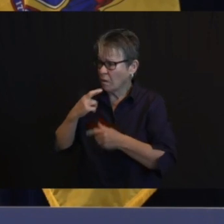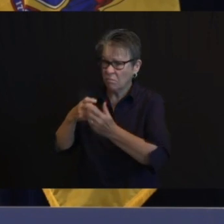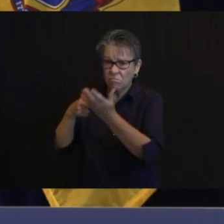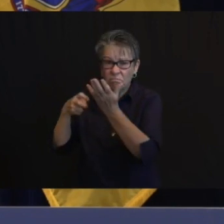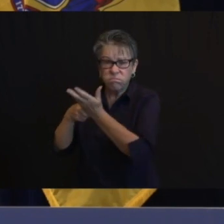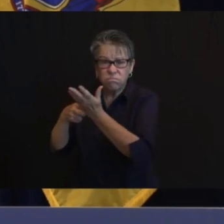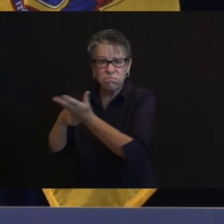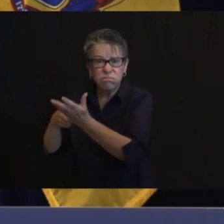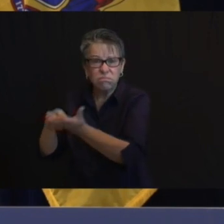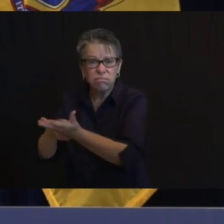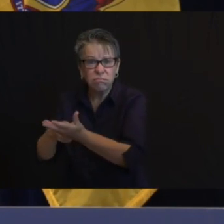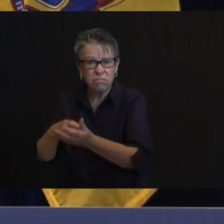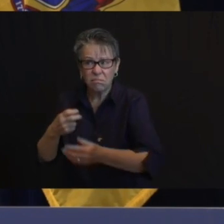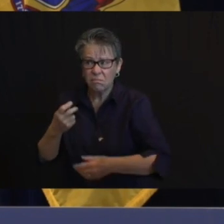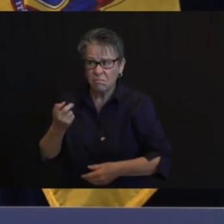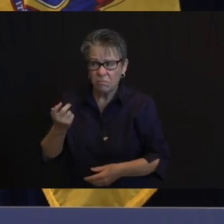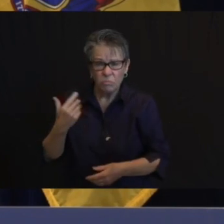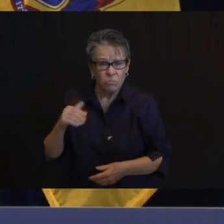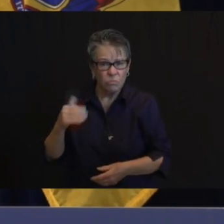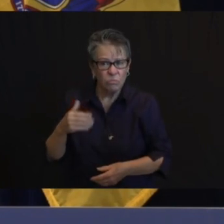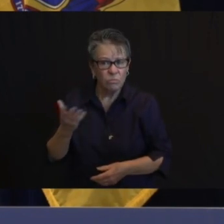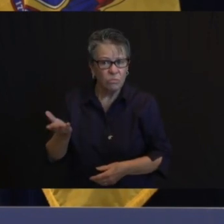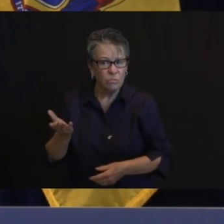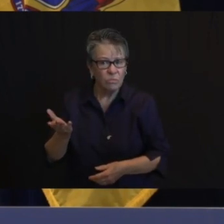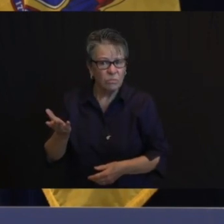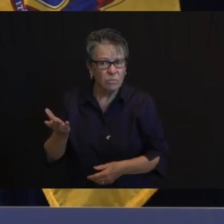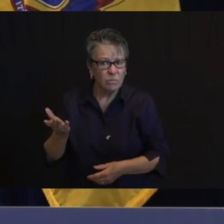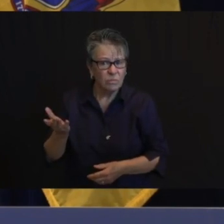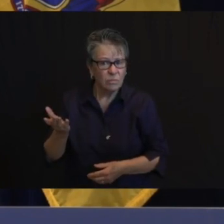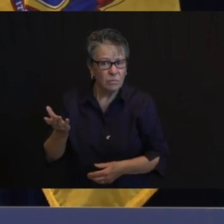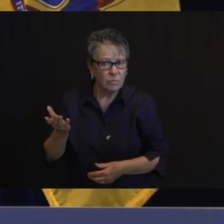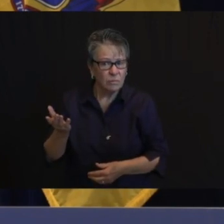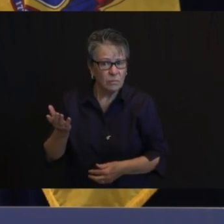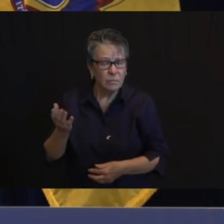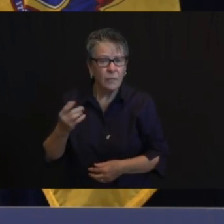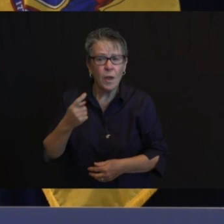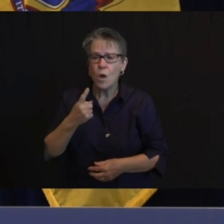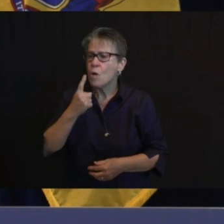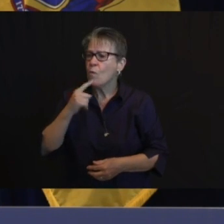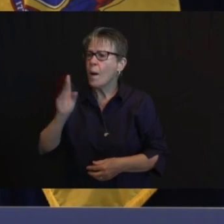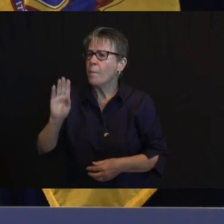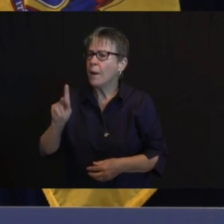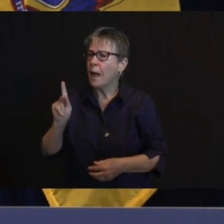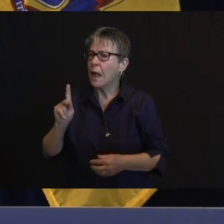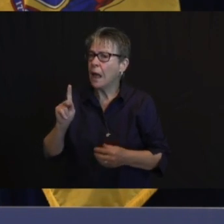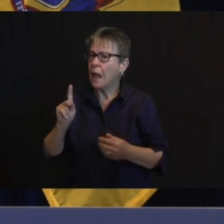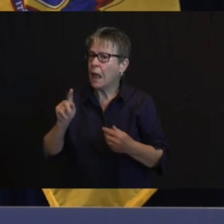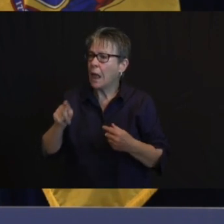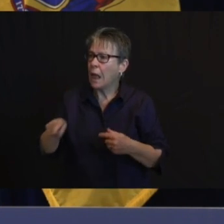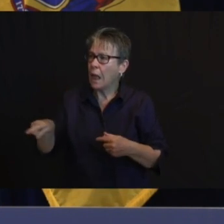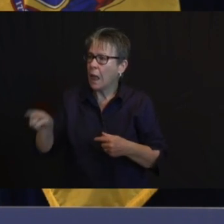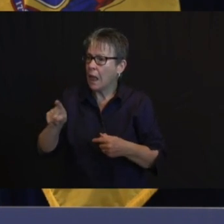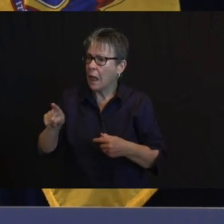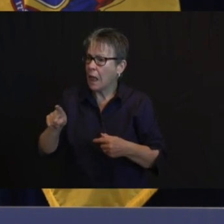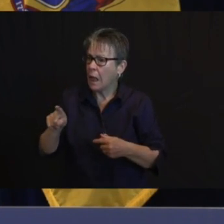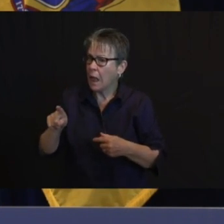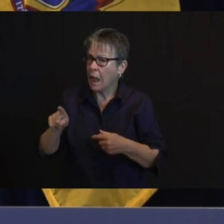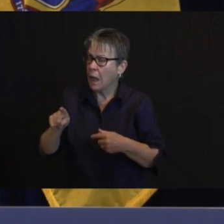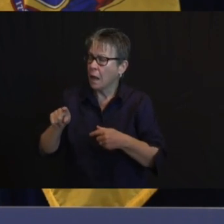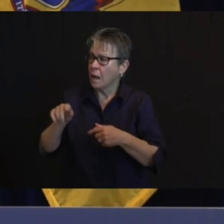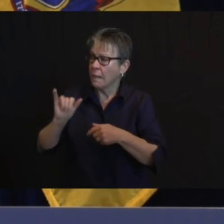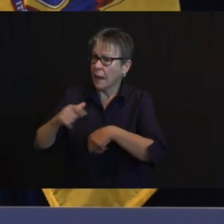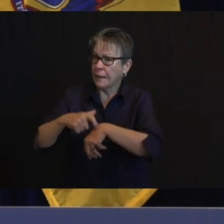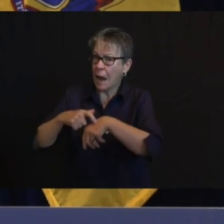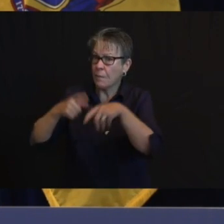dinner the other night? Was that at Char in Red Bank? And was your security detail with you, and did they intervene? And from a reader,